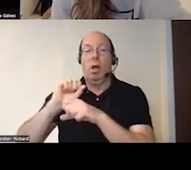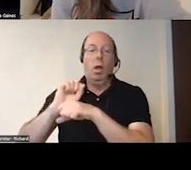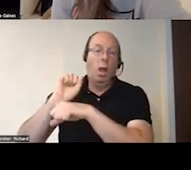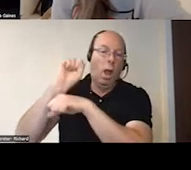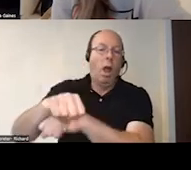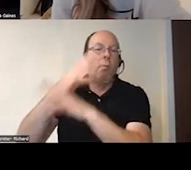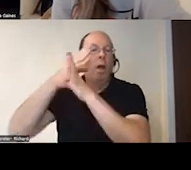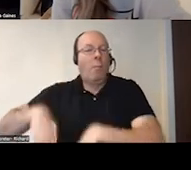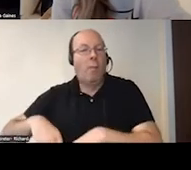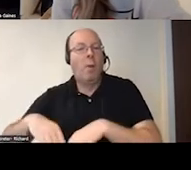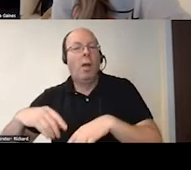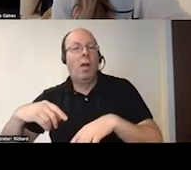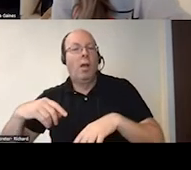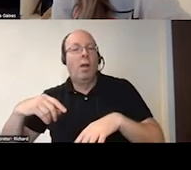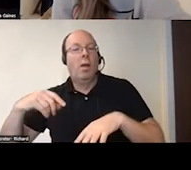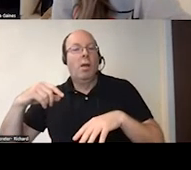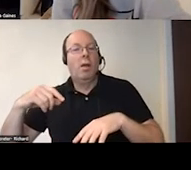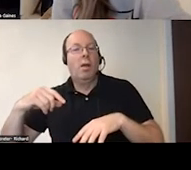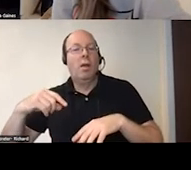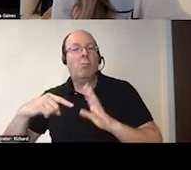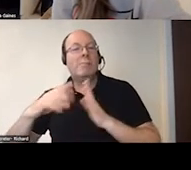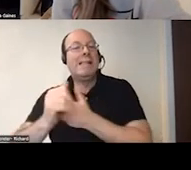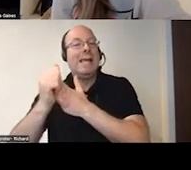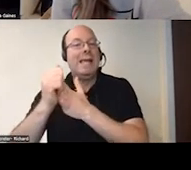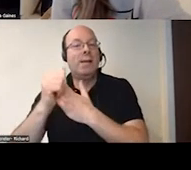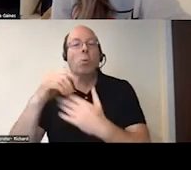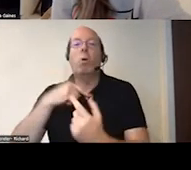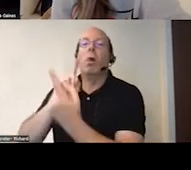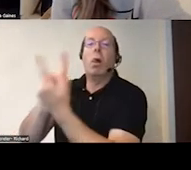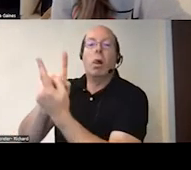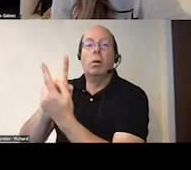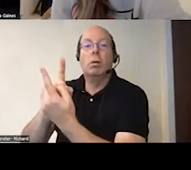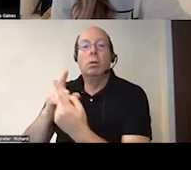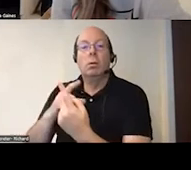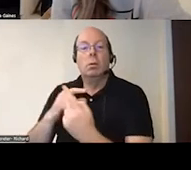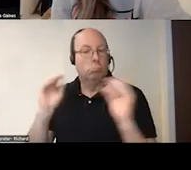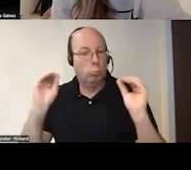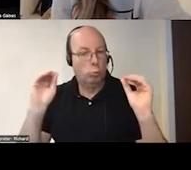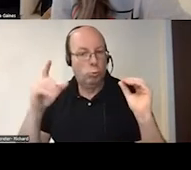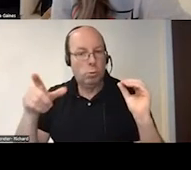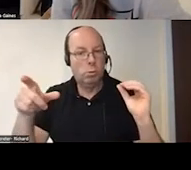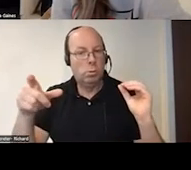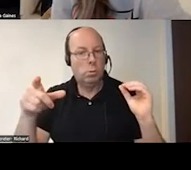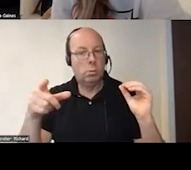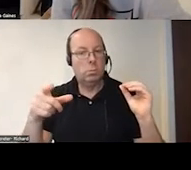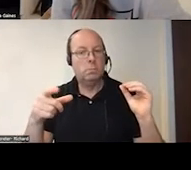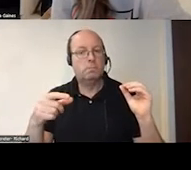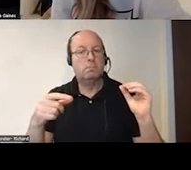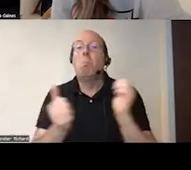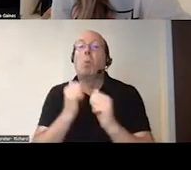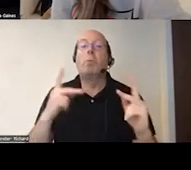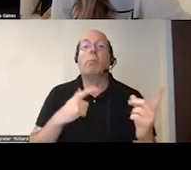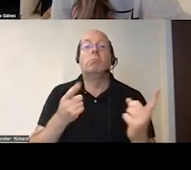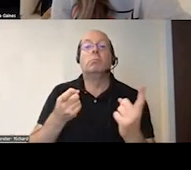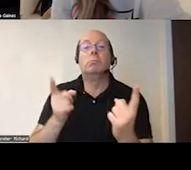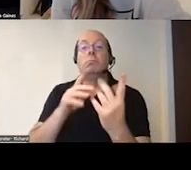like mentors and, you know, kind of showing the way. Not saying it's not impossible, it's just that most of the people that I have engaged with right